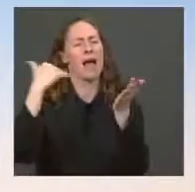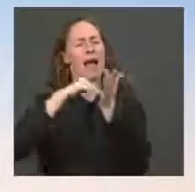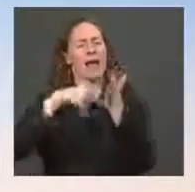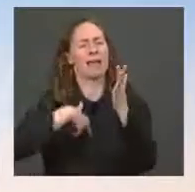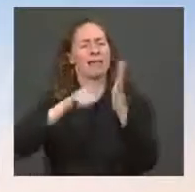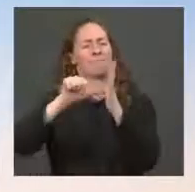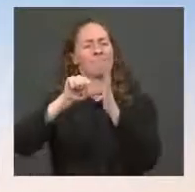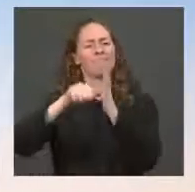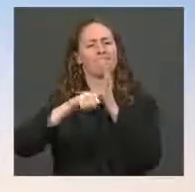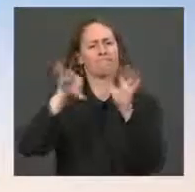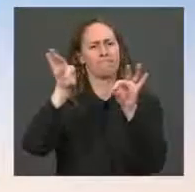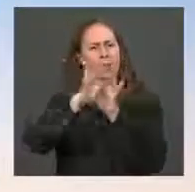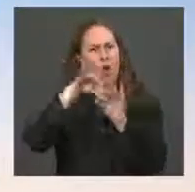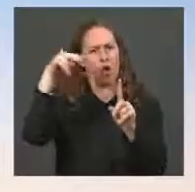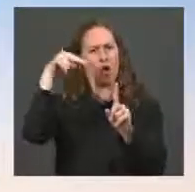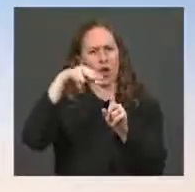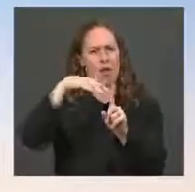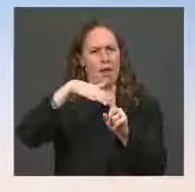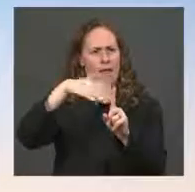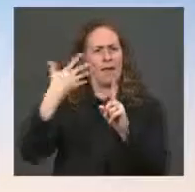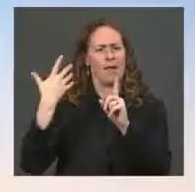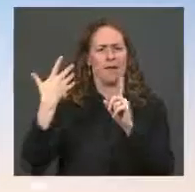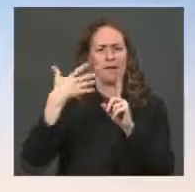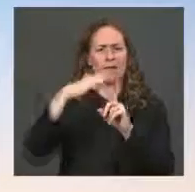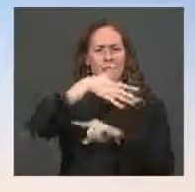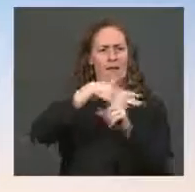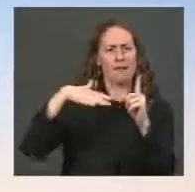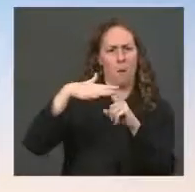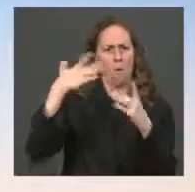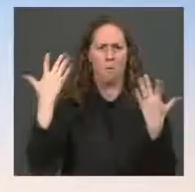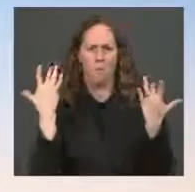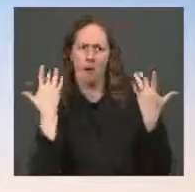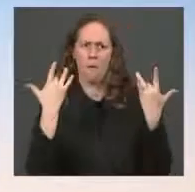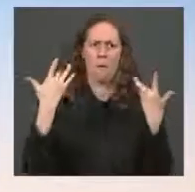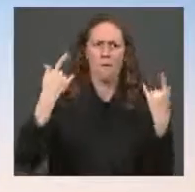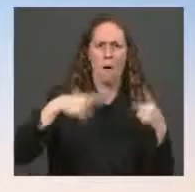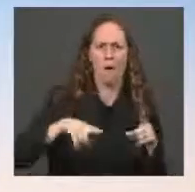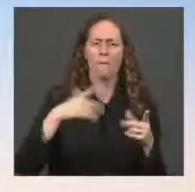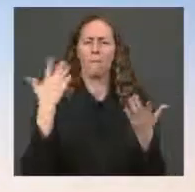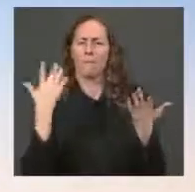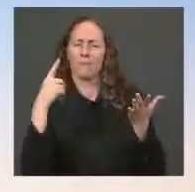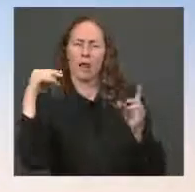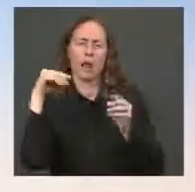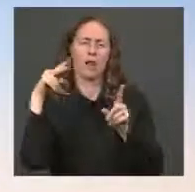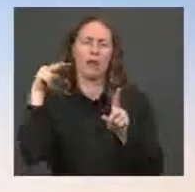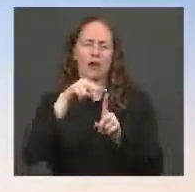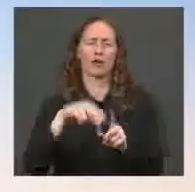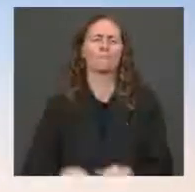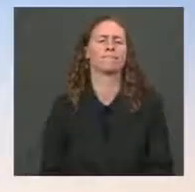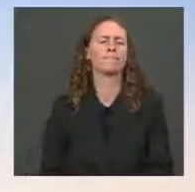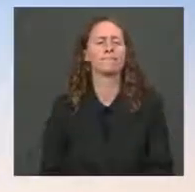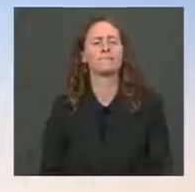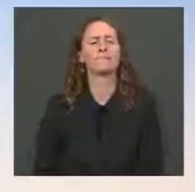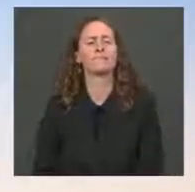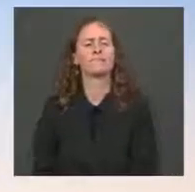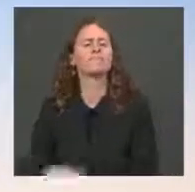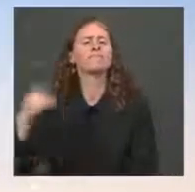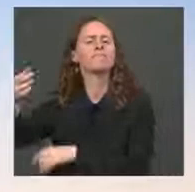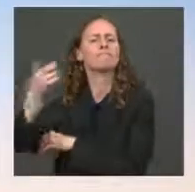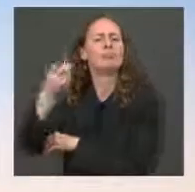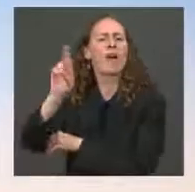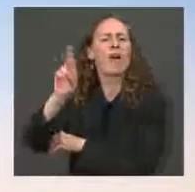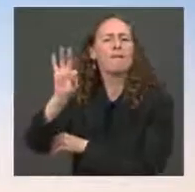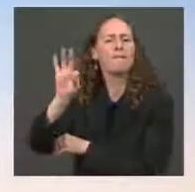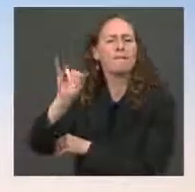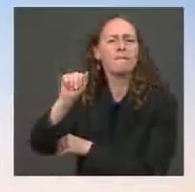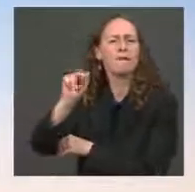this moment in time, what everybody's talking about here and what we're reporting on. Just quickly on COVID, Dr. Fauci has publicly said that he would support a vaccine mandate for